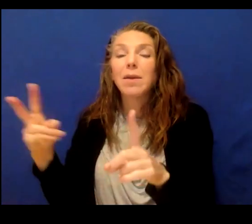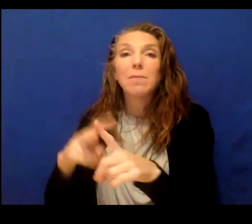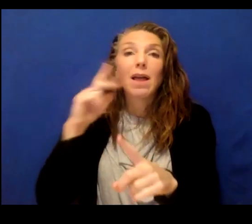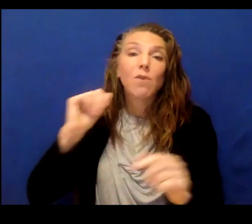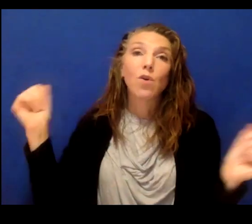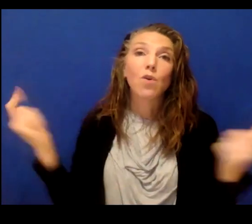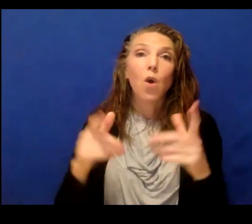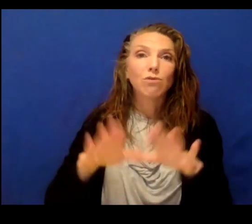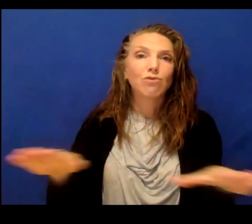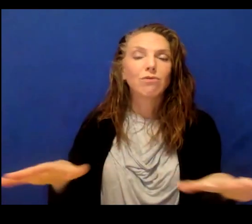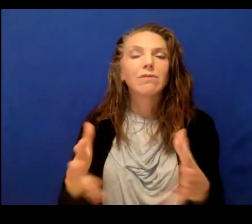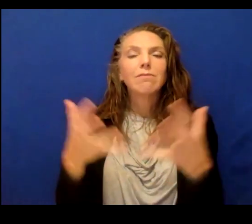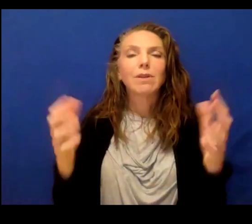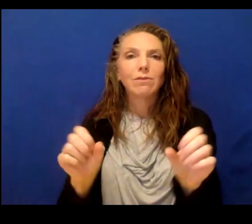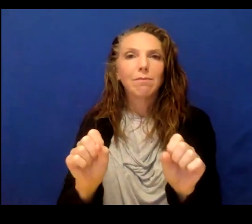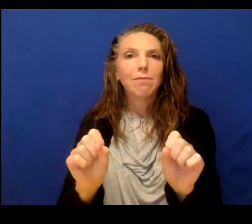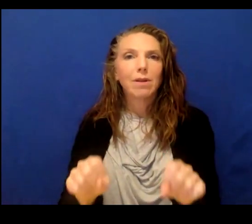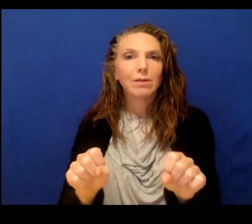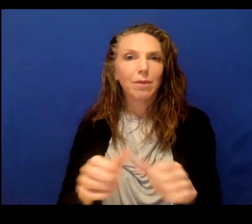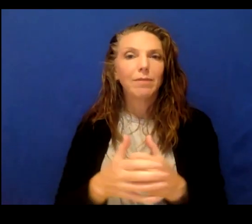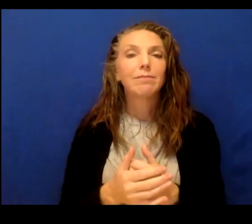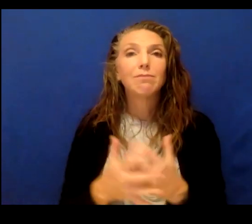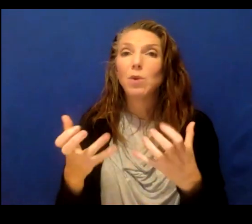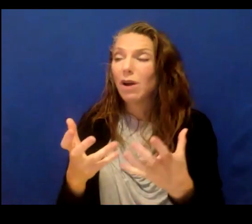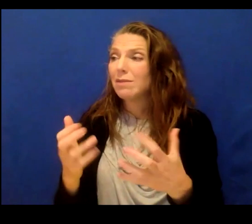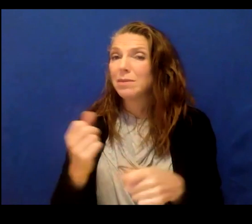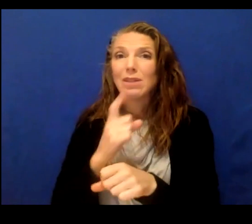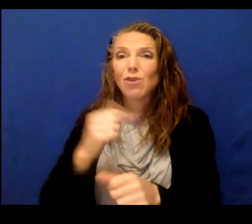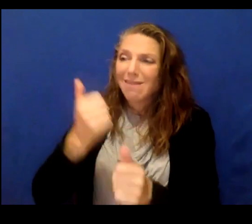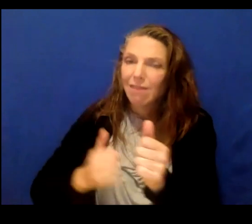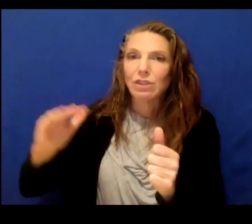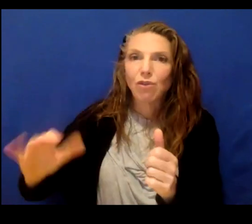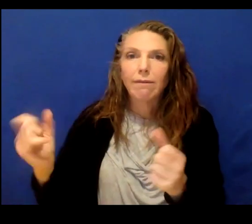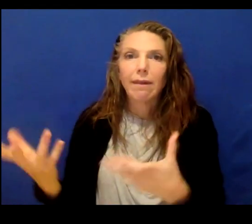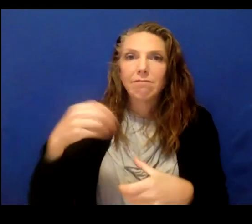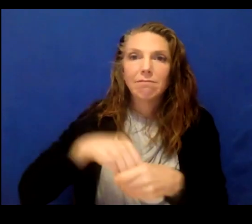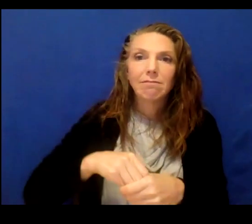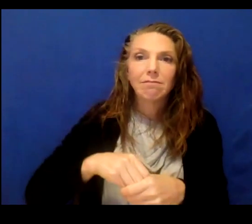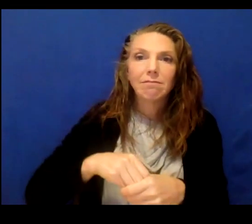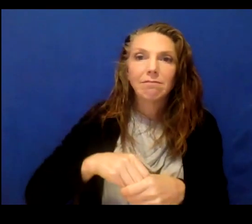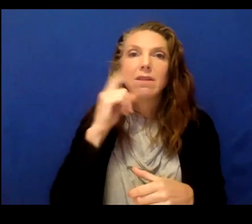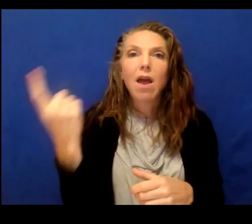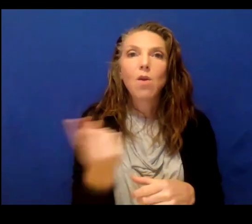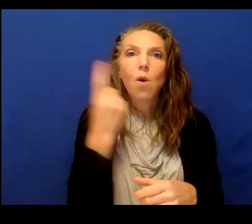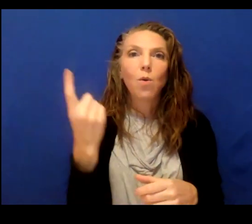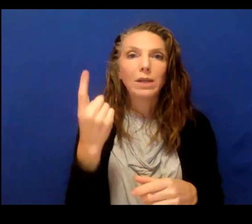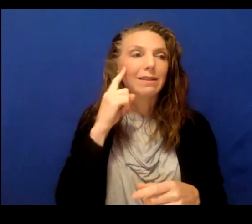possible to maximize opportunities for engagement with every child in mind. So instead of always jumping to the